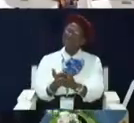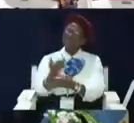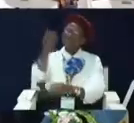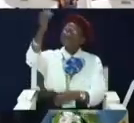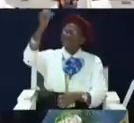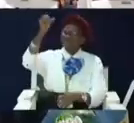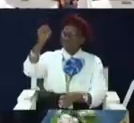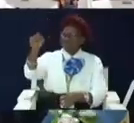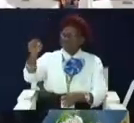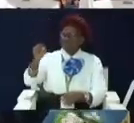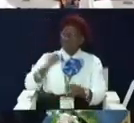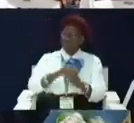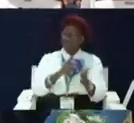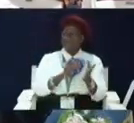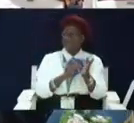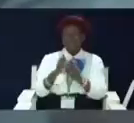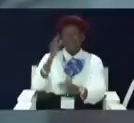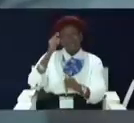breakthroughs. Amen.